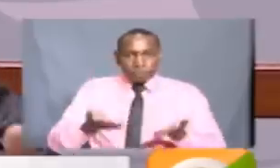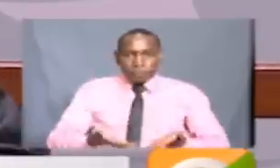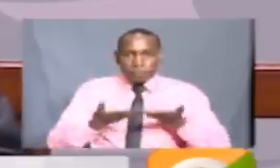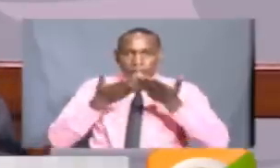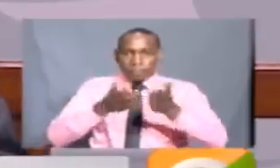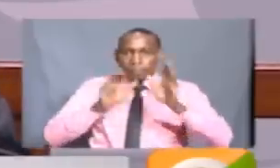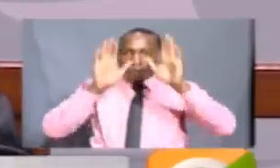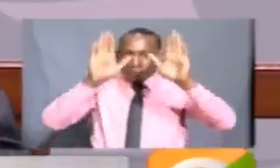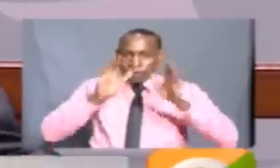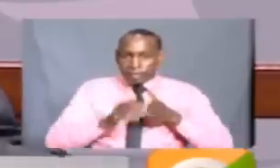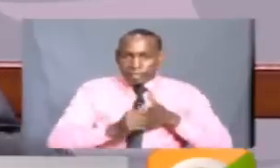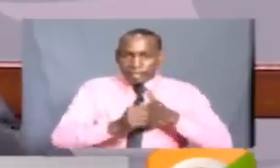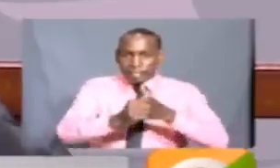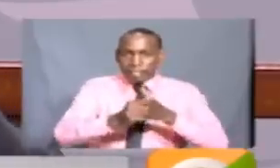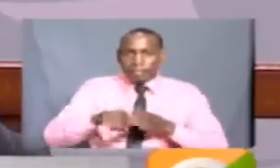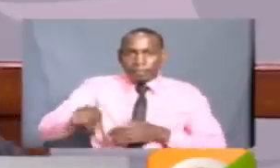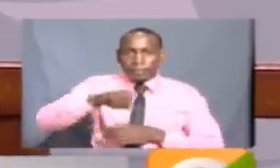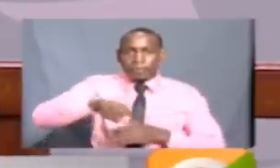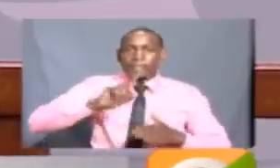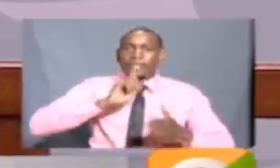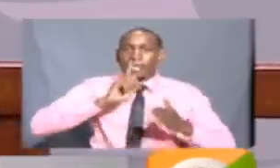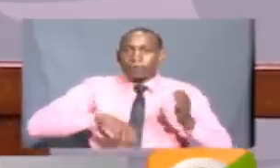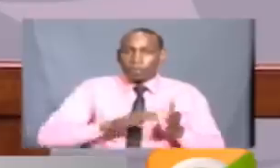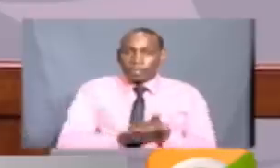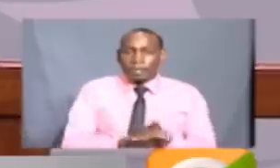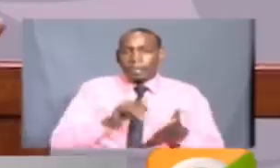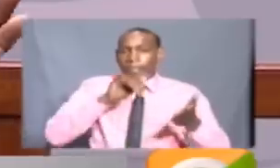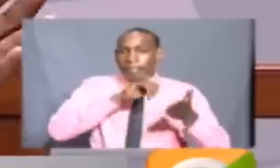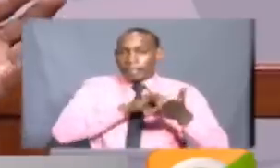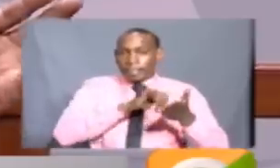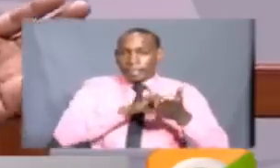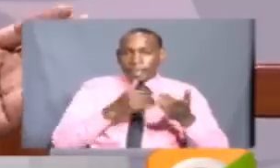necessary leadership. And what we are saying is that